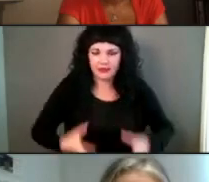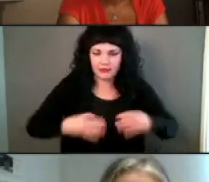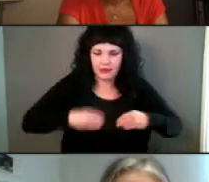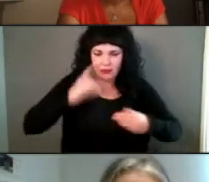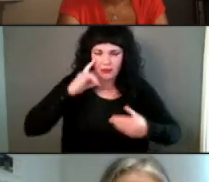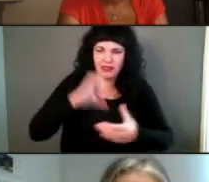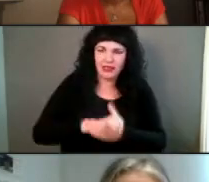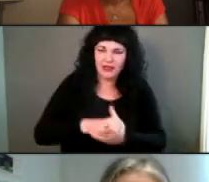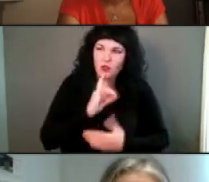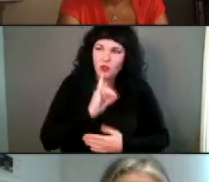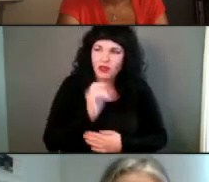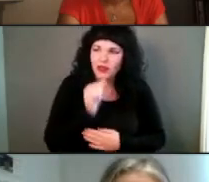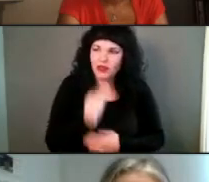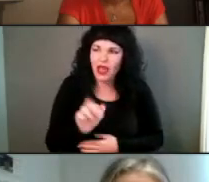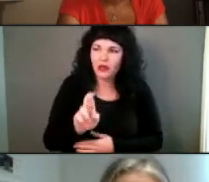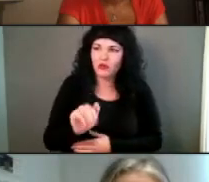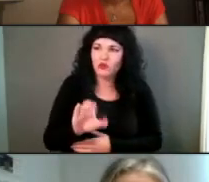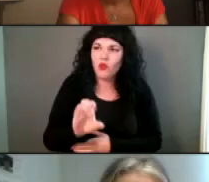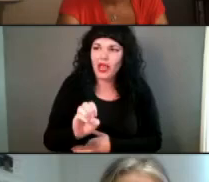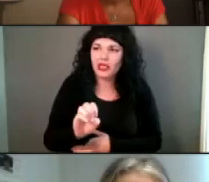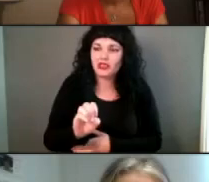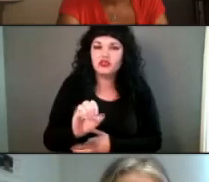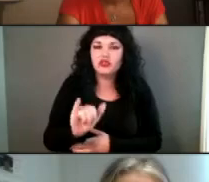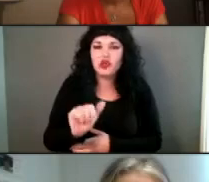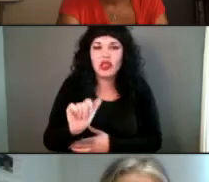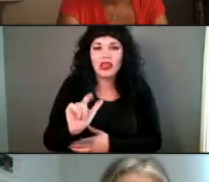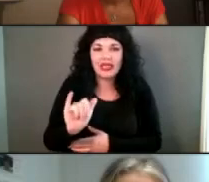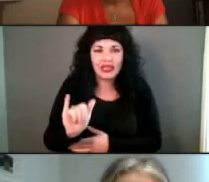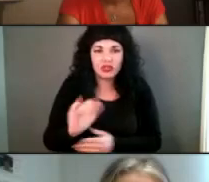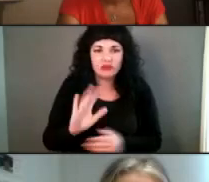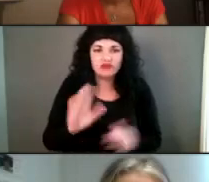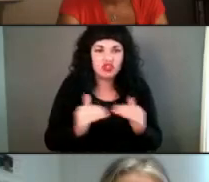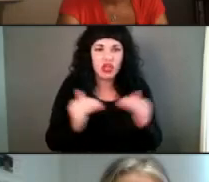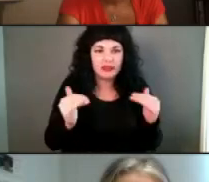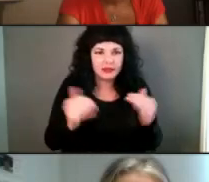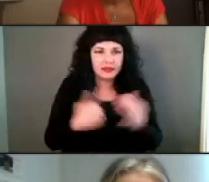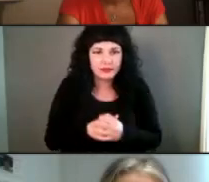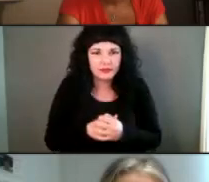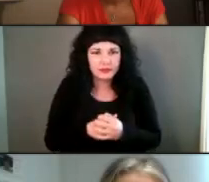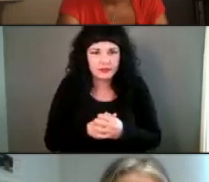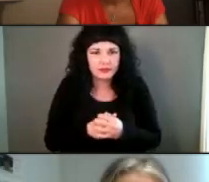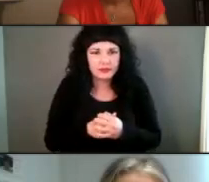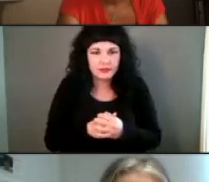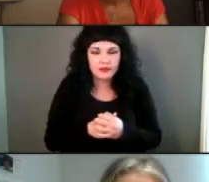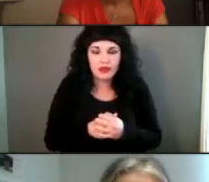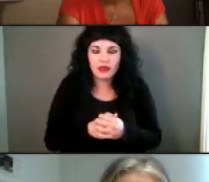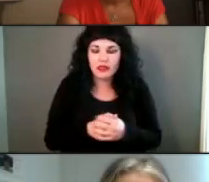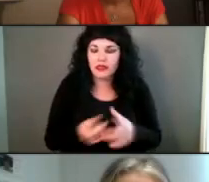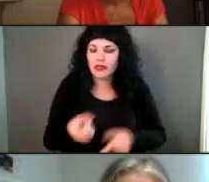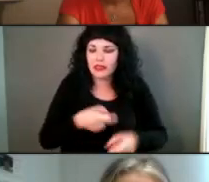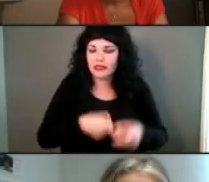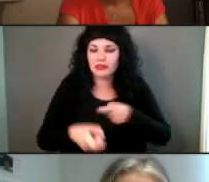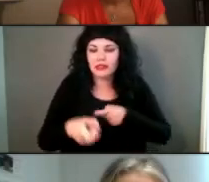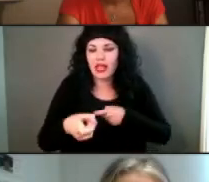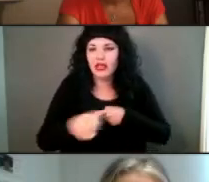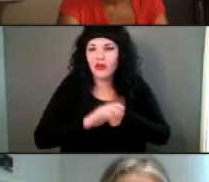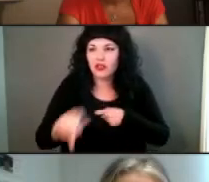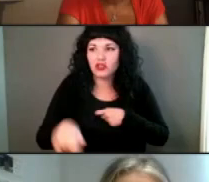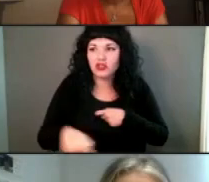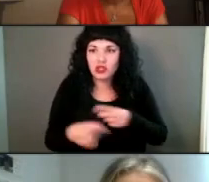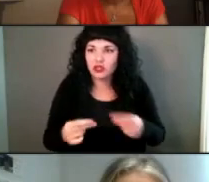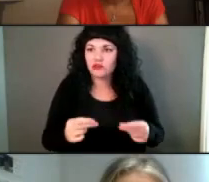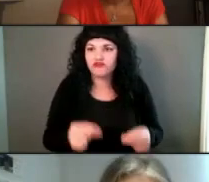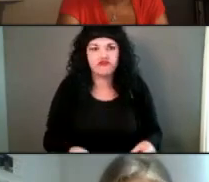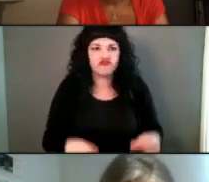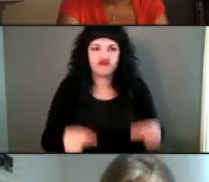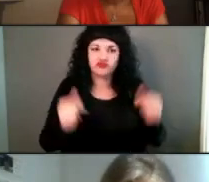so, before jumping to obliterating everything, to me, I think it's about meeting our